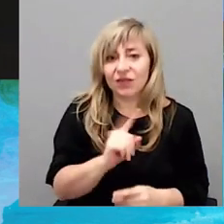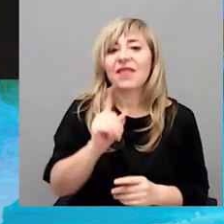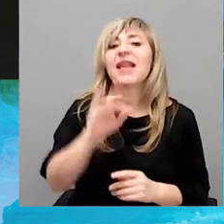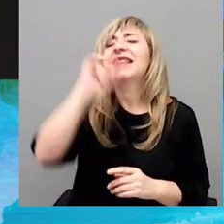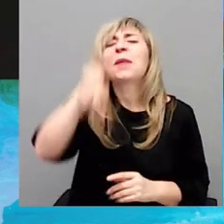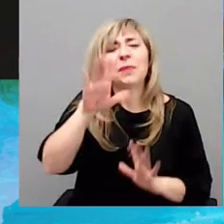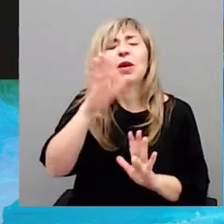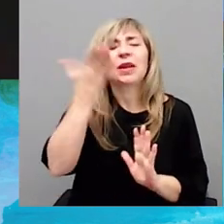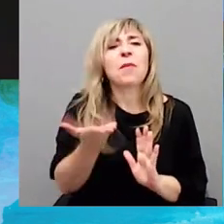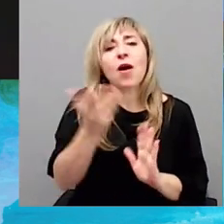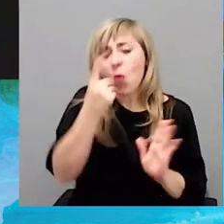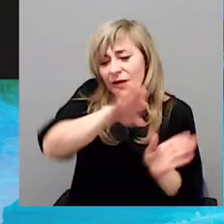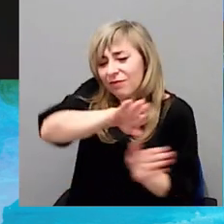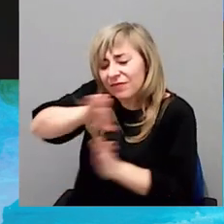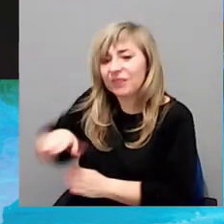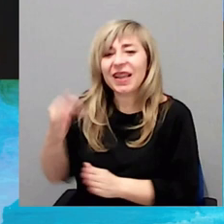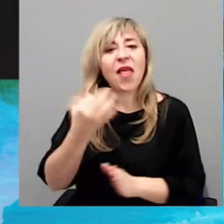So it's difficult for us to get more